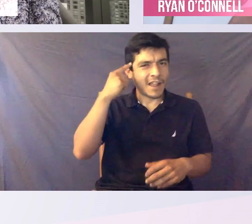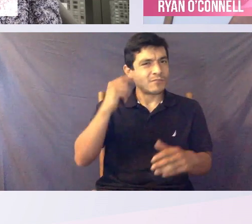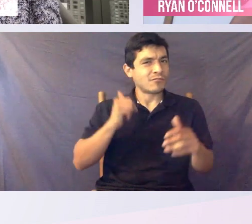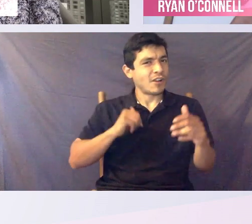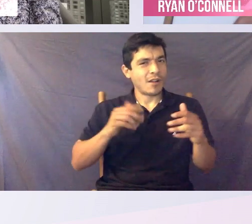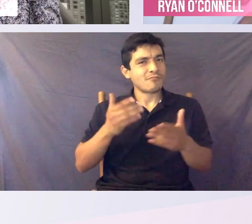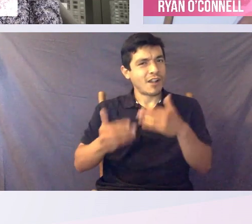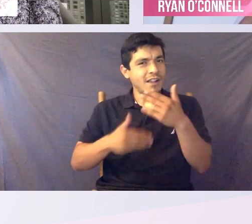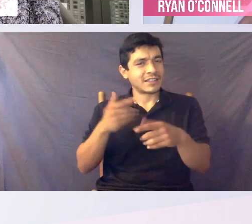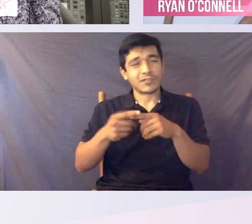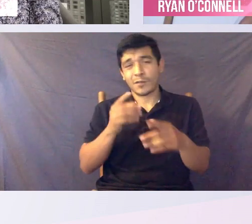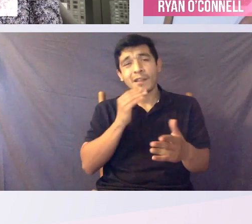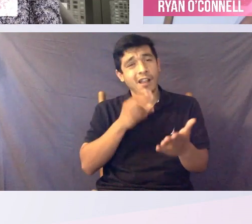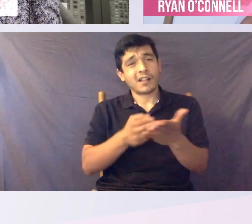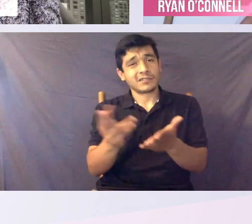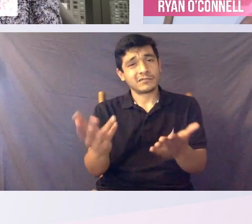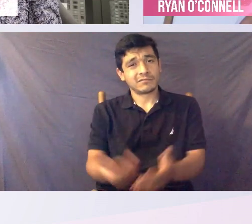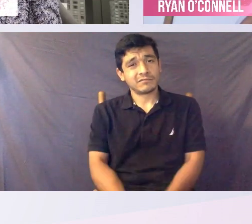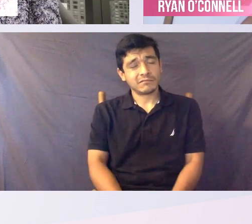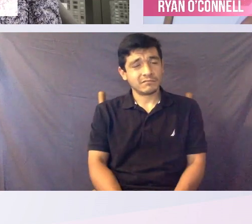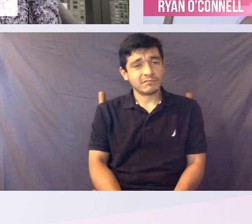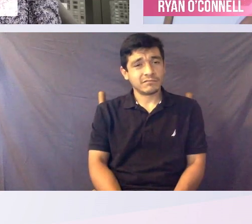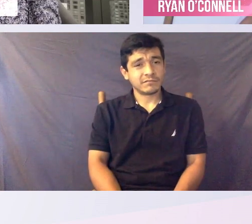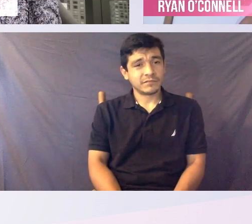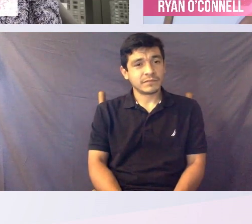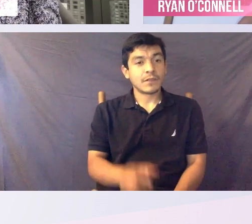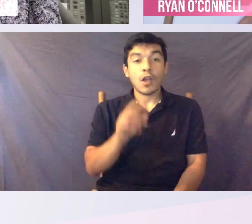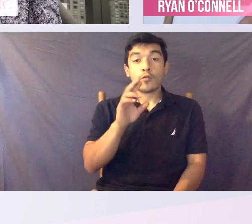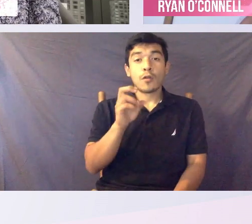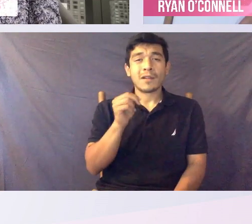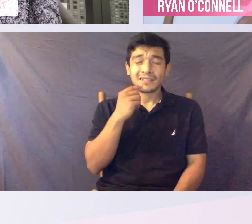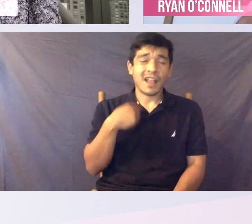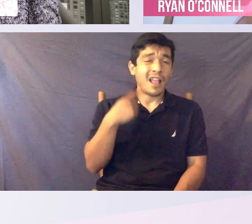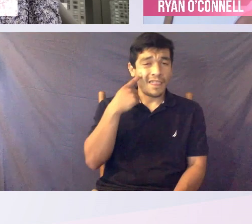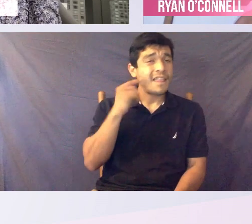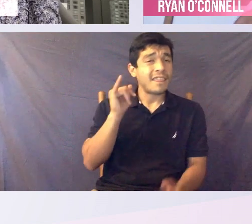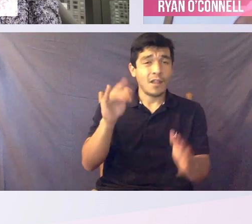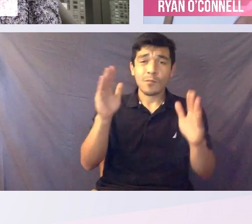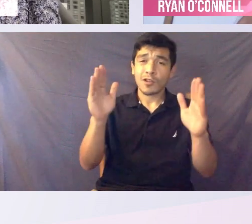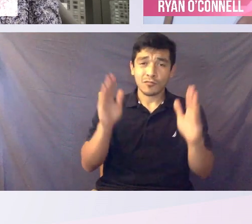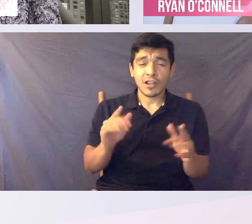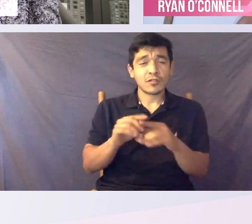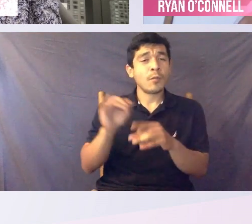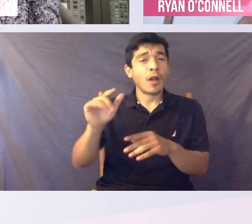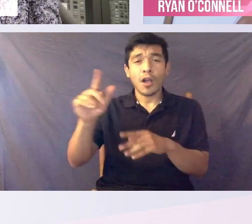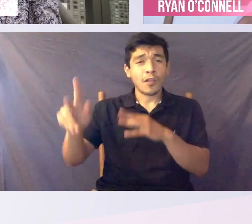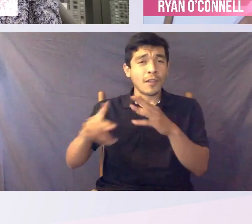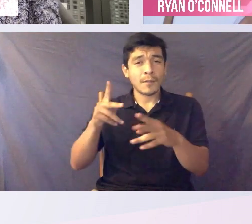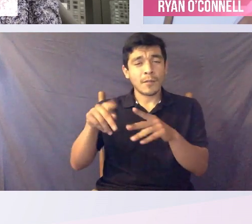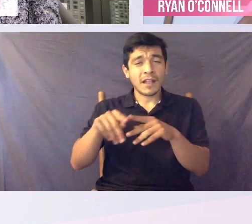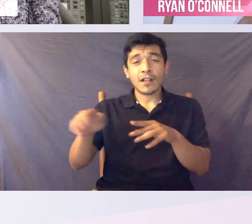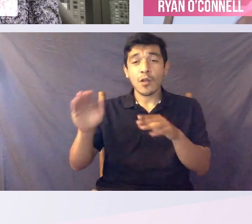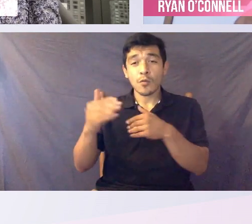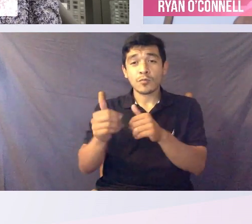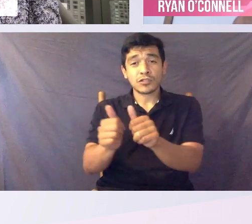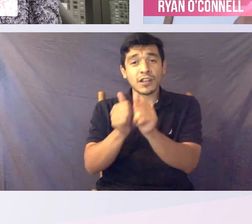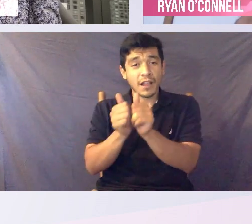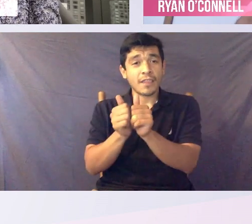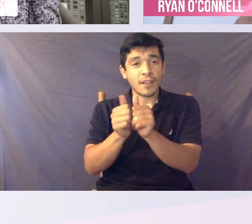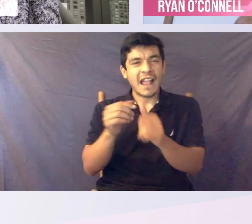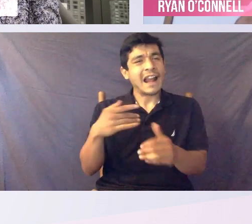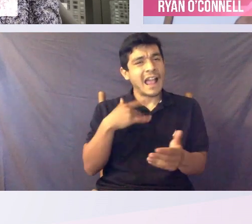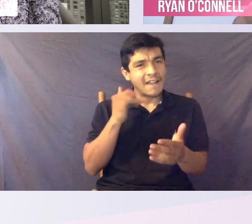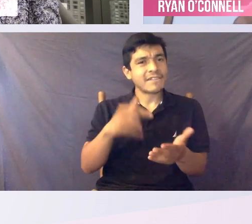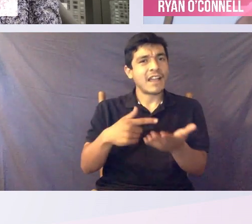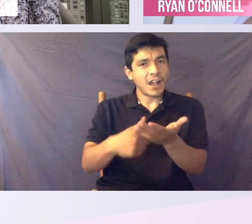I agree. Honestly, I think that would be so chic to put all those people in a room together, right? And have a conversation. Because I think